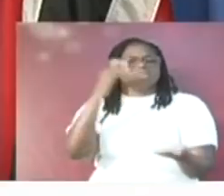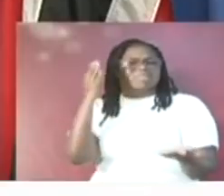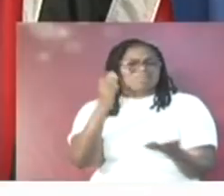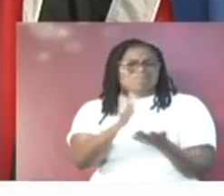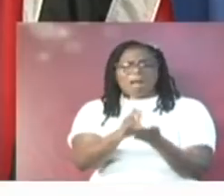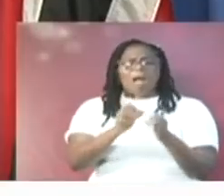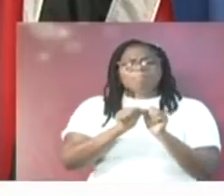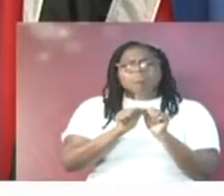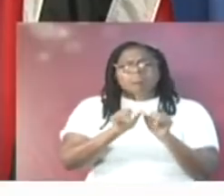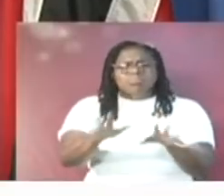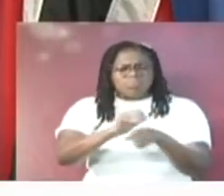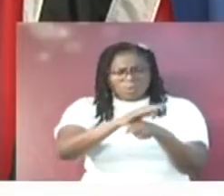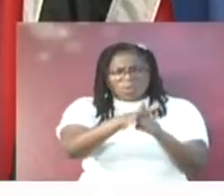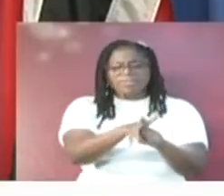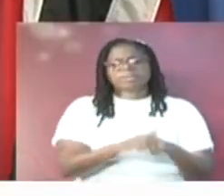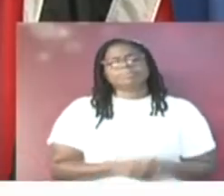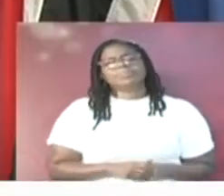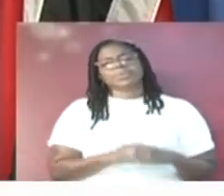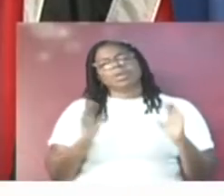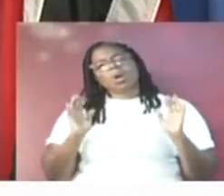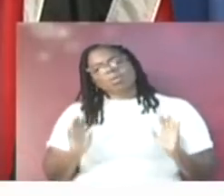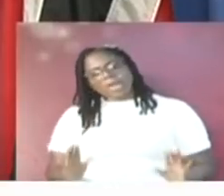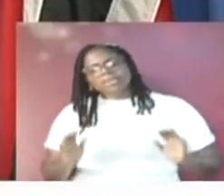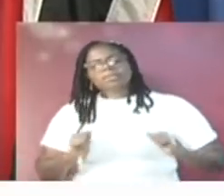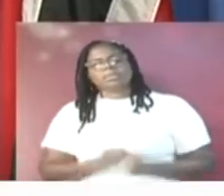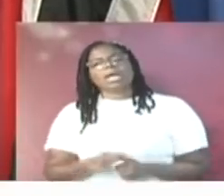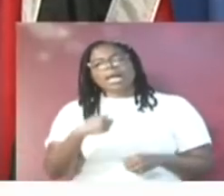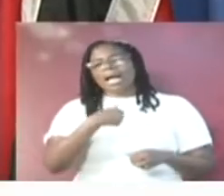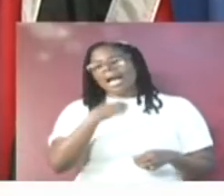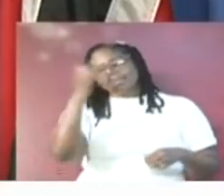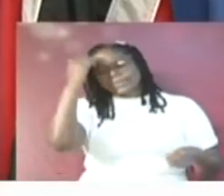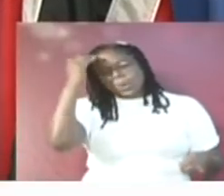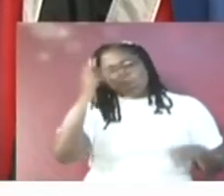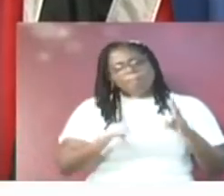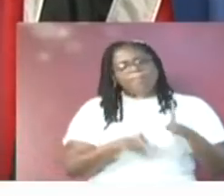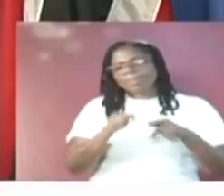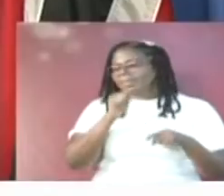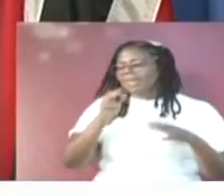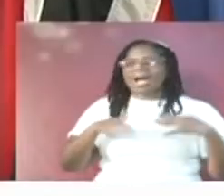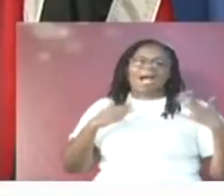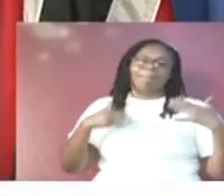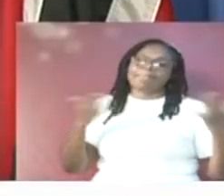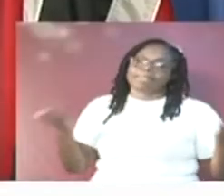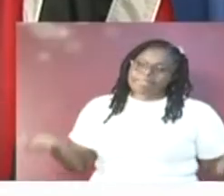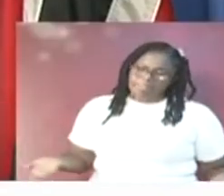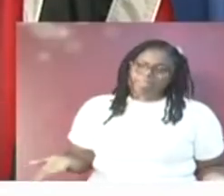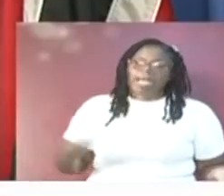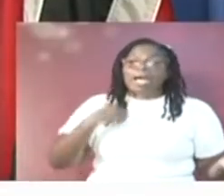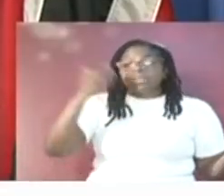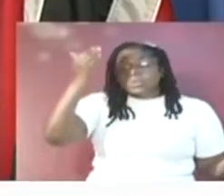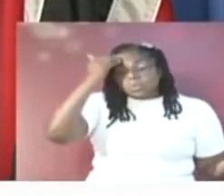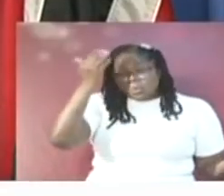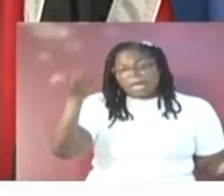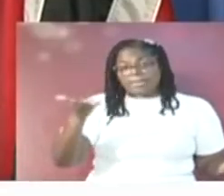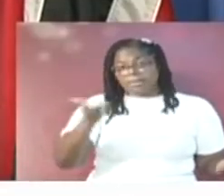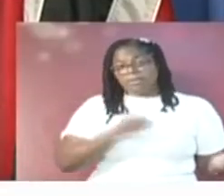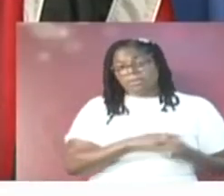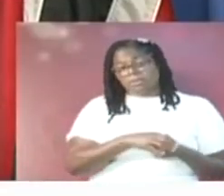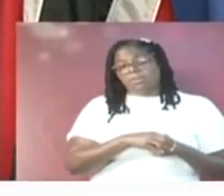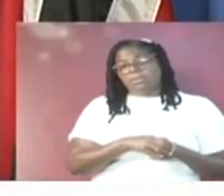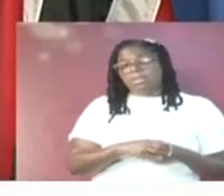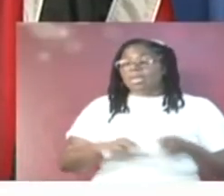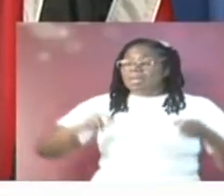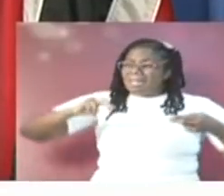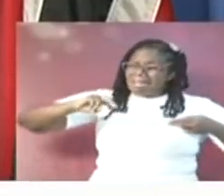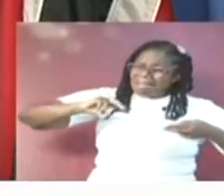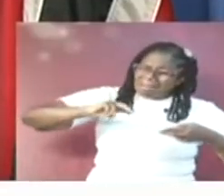contest. I don't expect it to bring any happiness to you wherever you are. It will bring